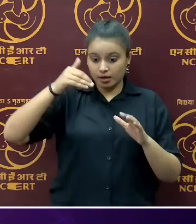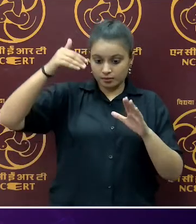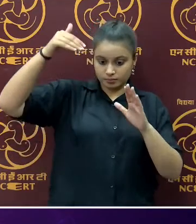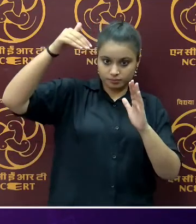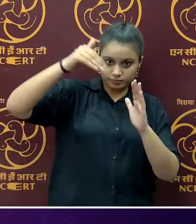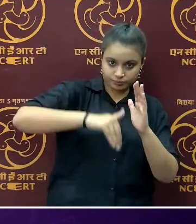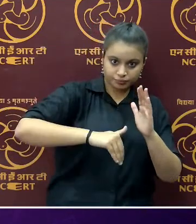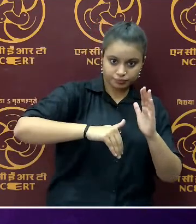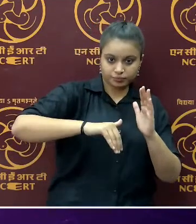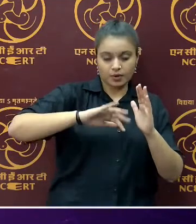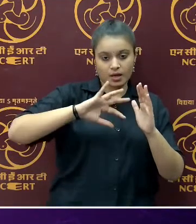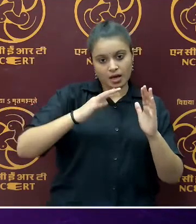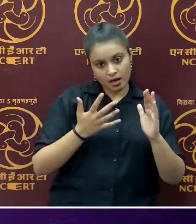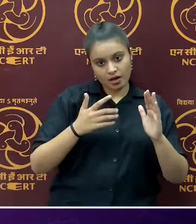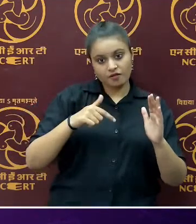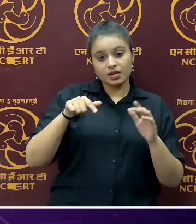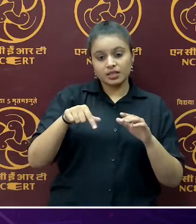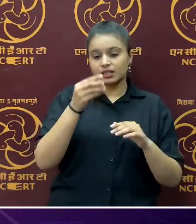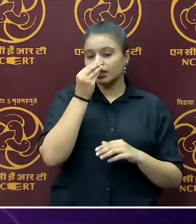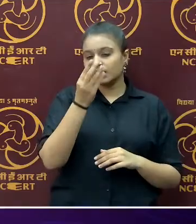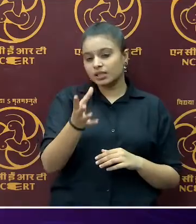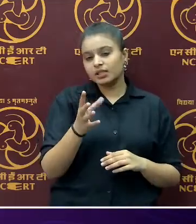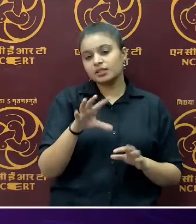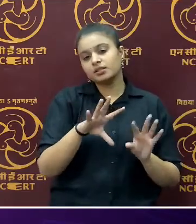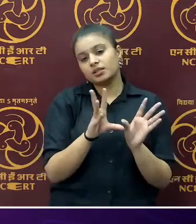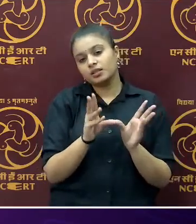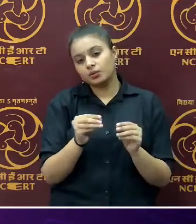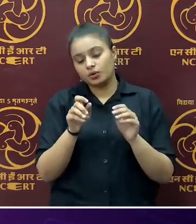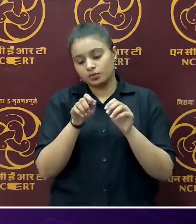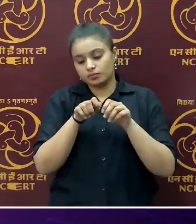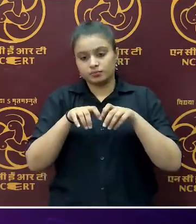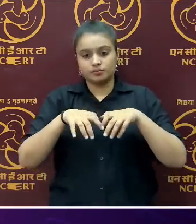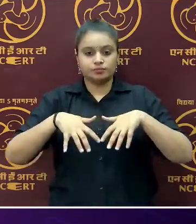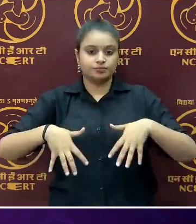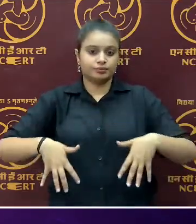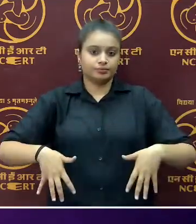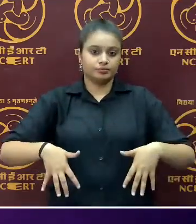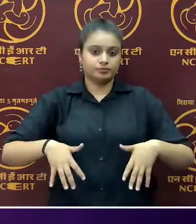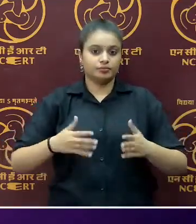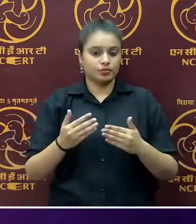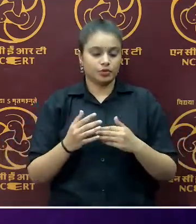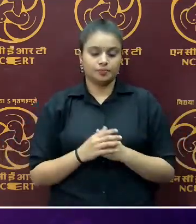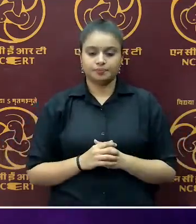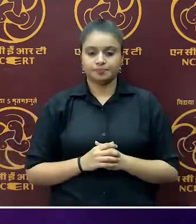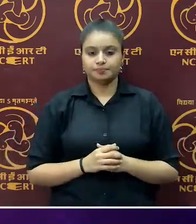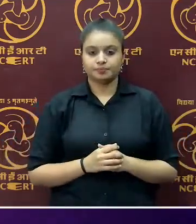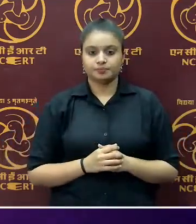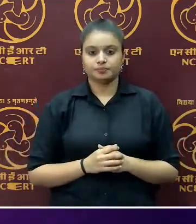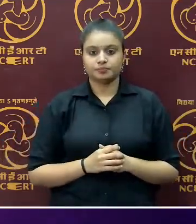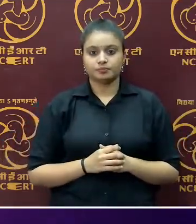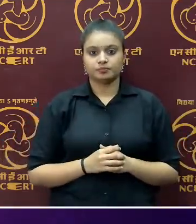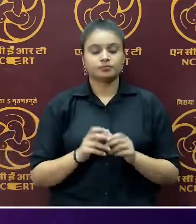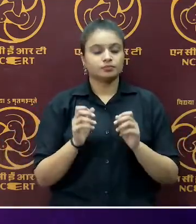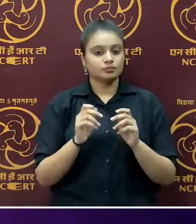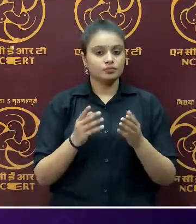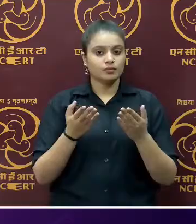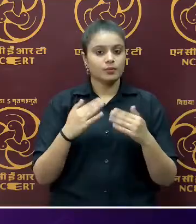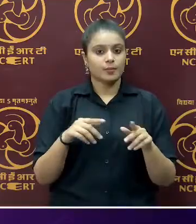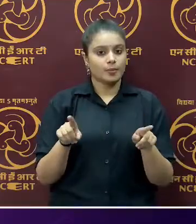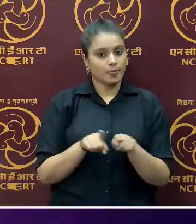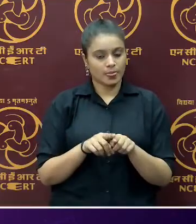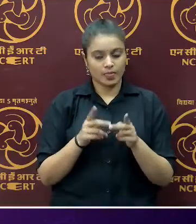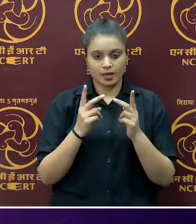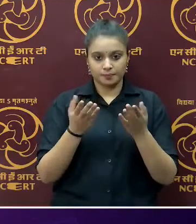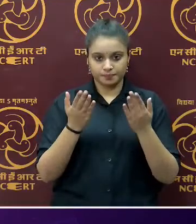on, supply is put on, it easily reaches up to the with pressure. Yes. Okay. Okay, that we have